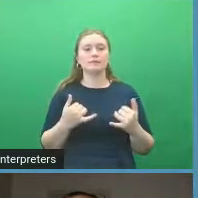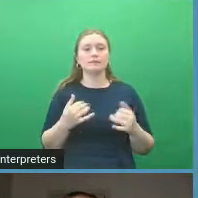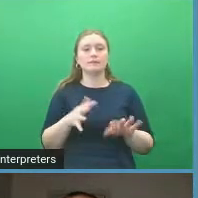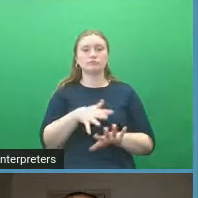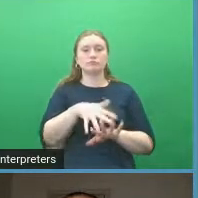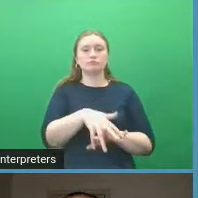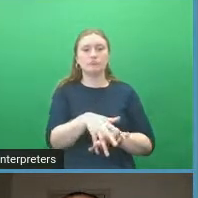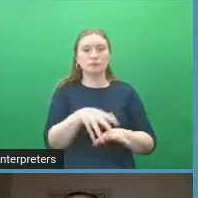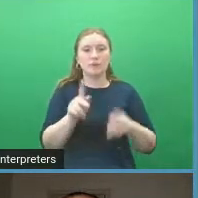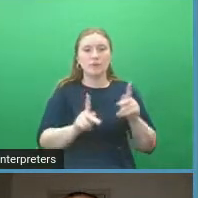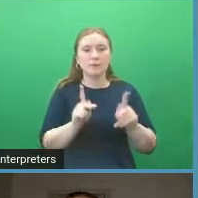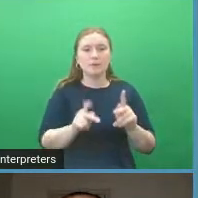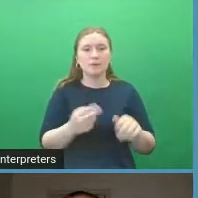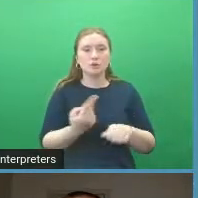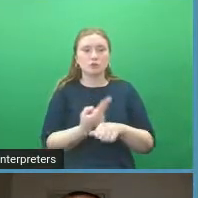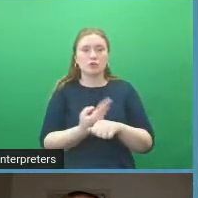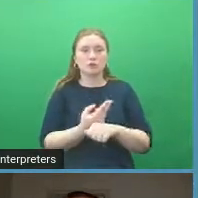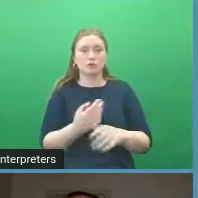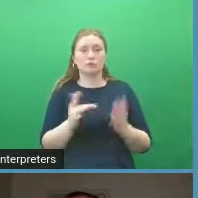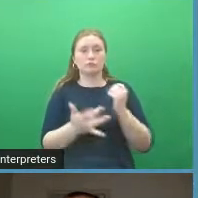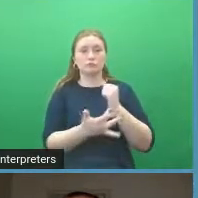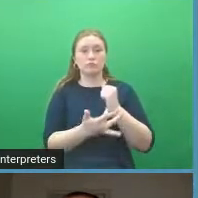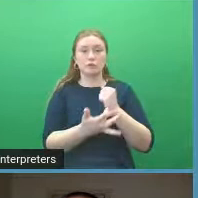created digital AMIM,